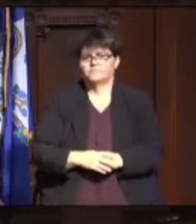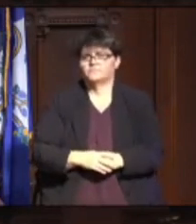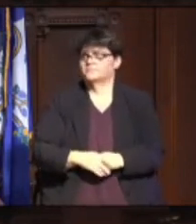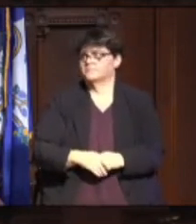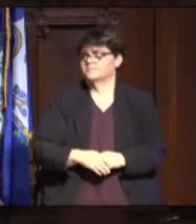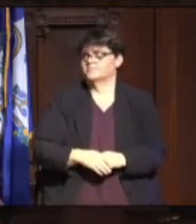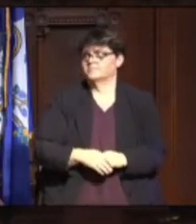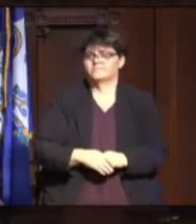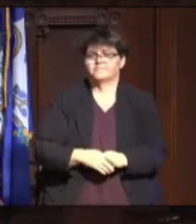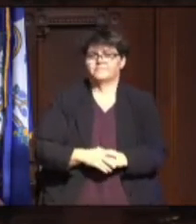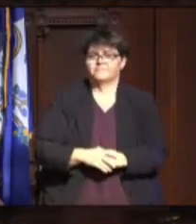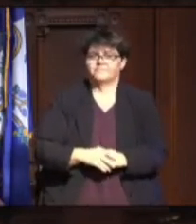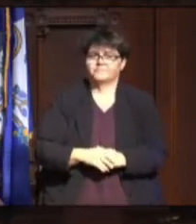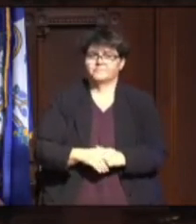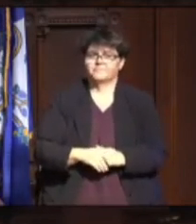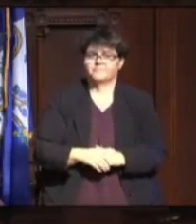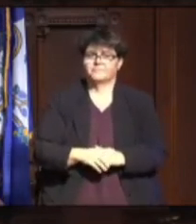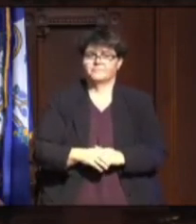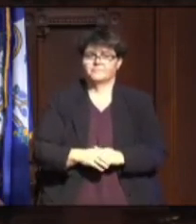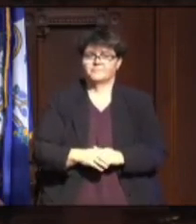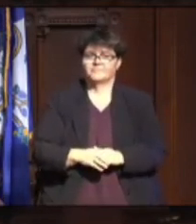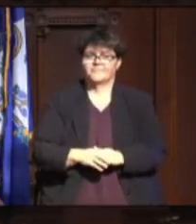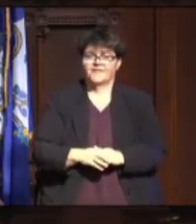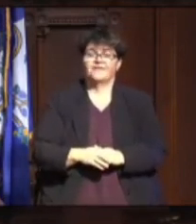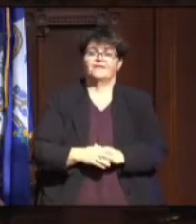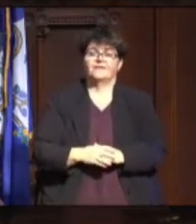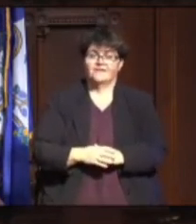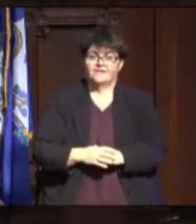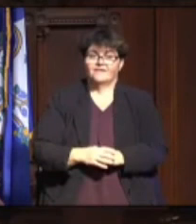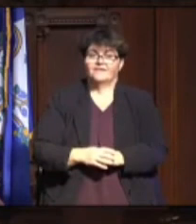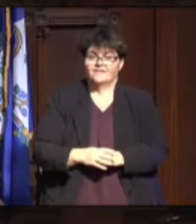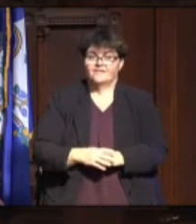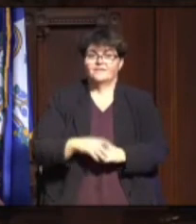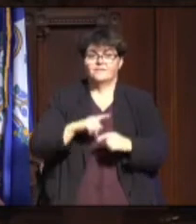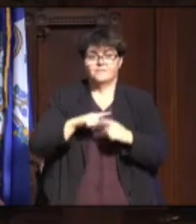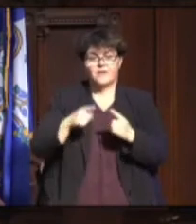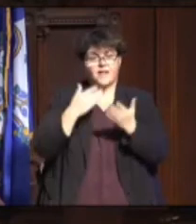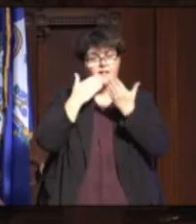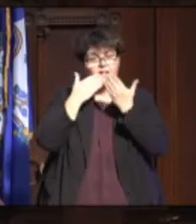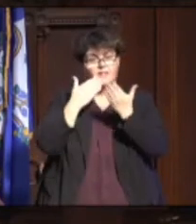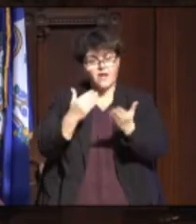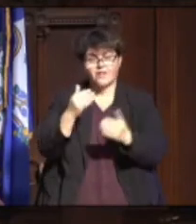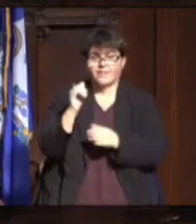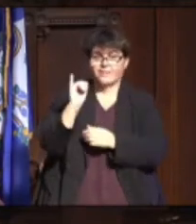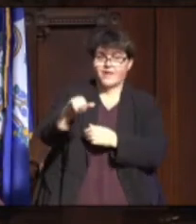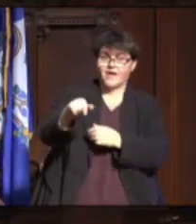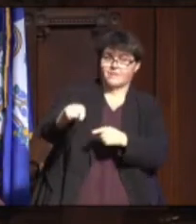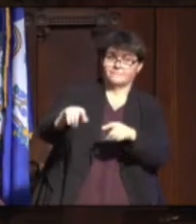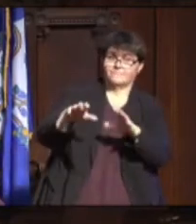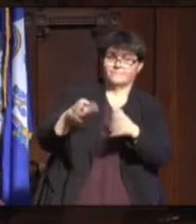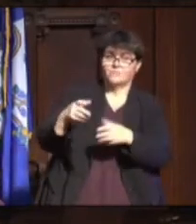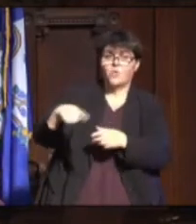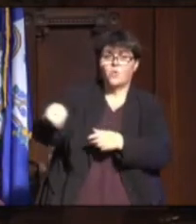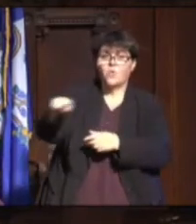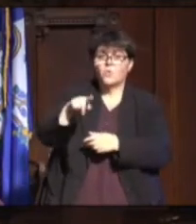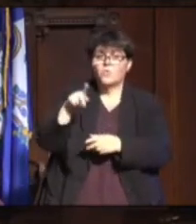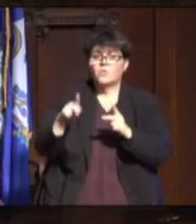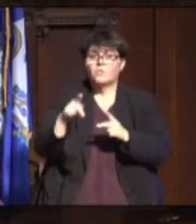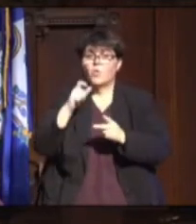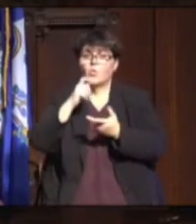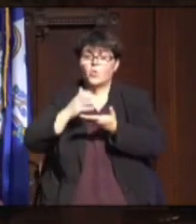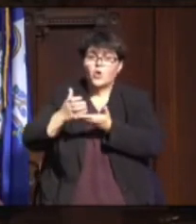So thanks to these two reforms, families earning less than $50,000 a year will pay